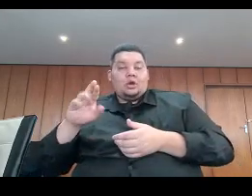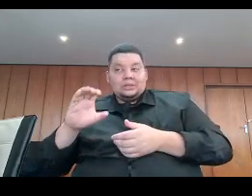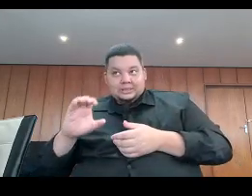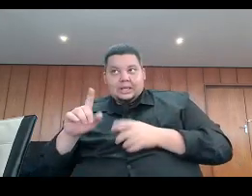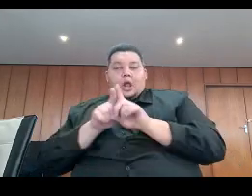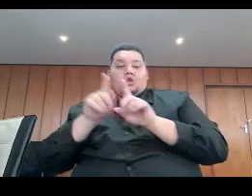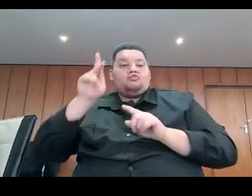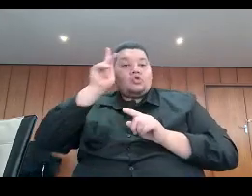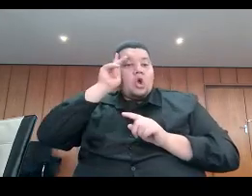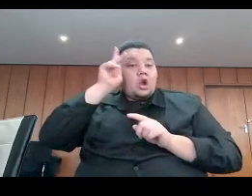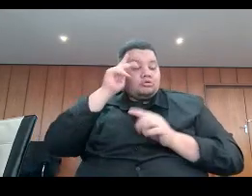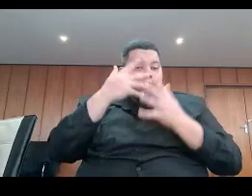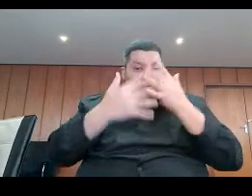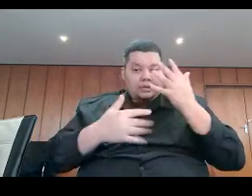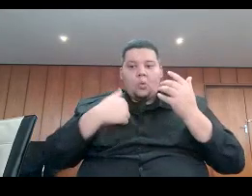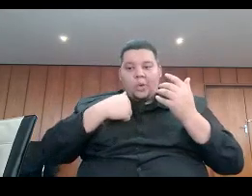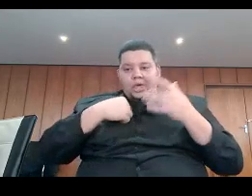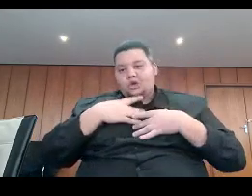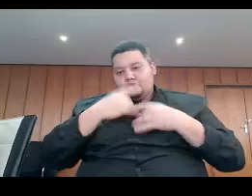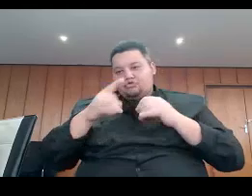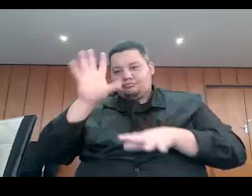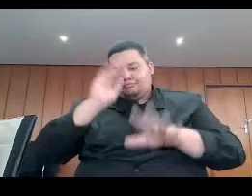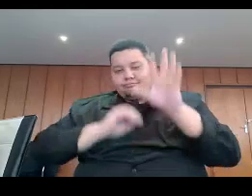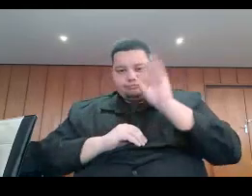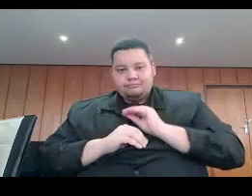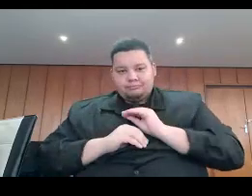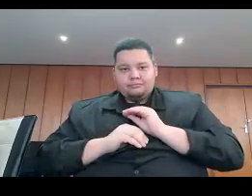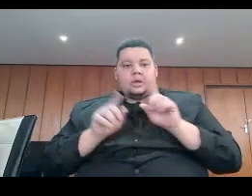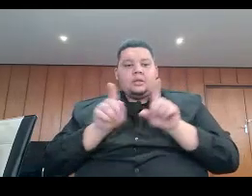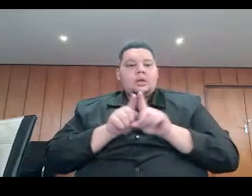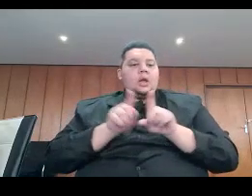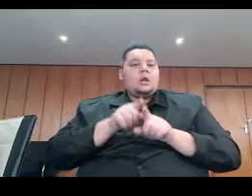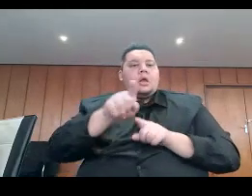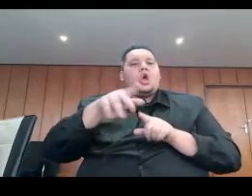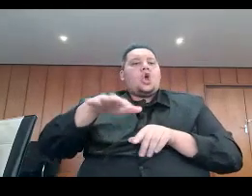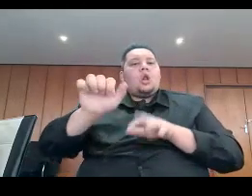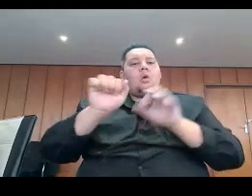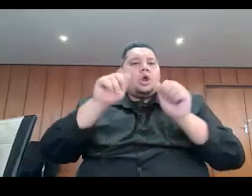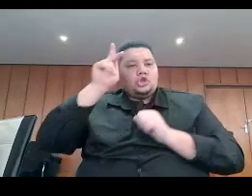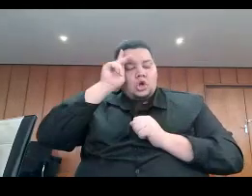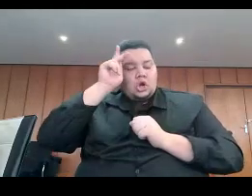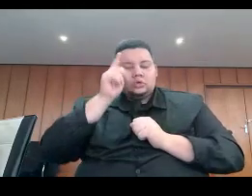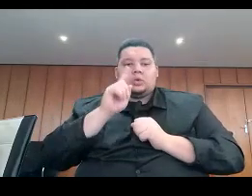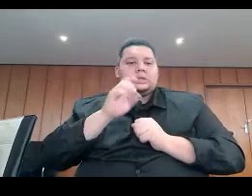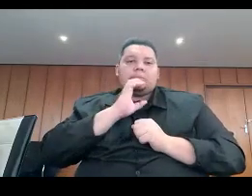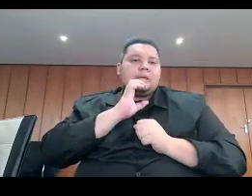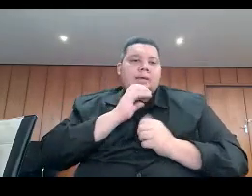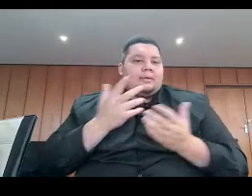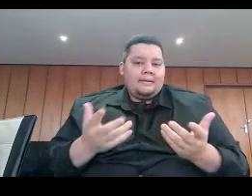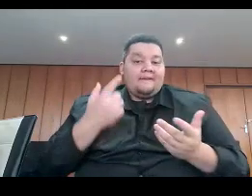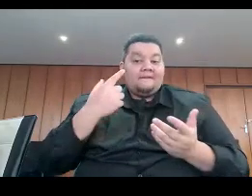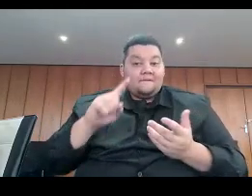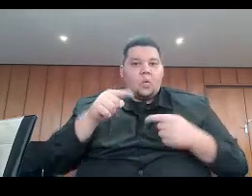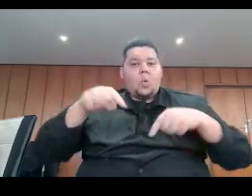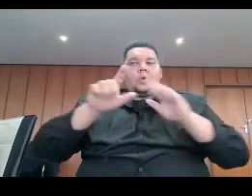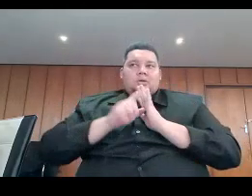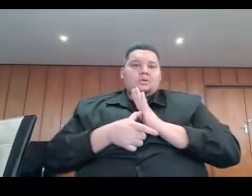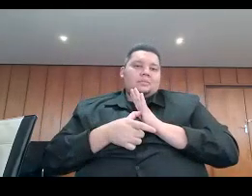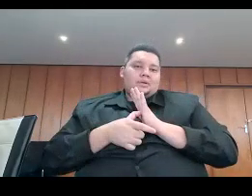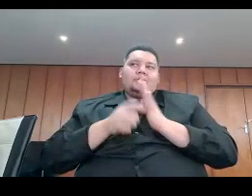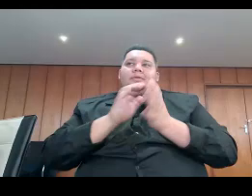is what we're interested in. Then what is coloniality of knowledge, and what does that mean for